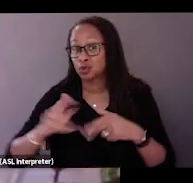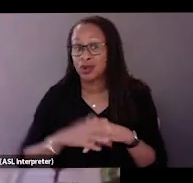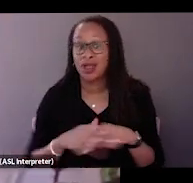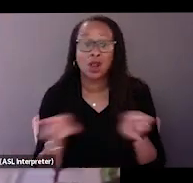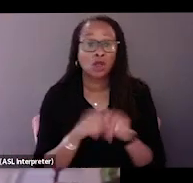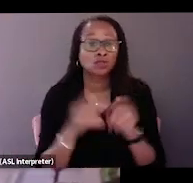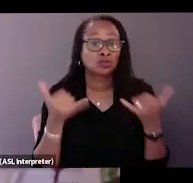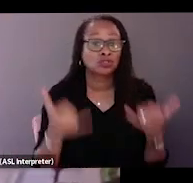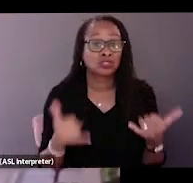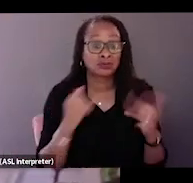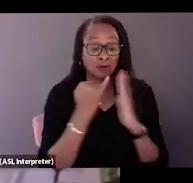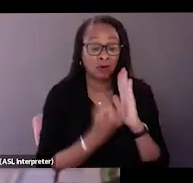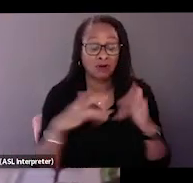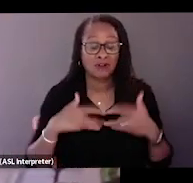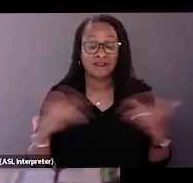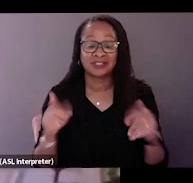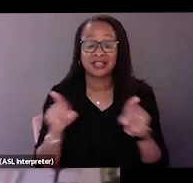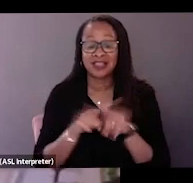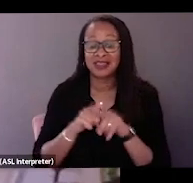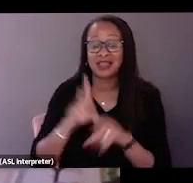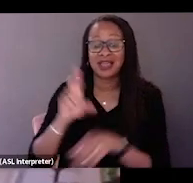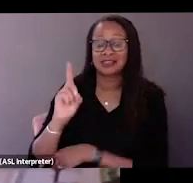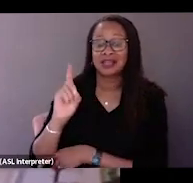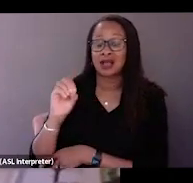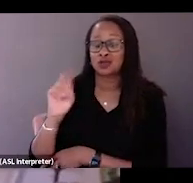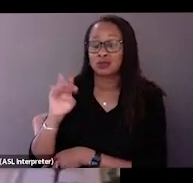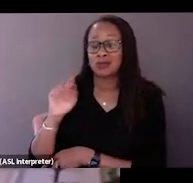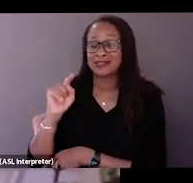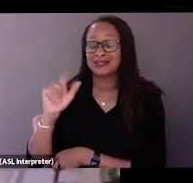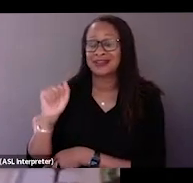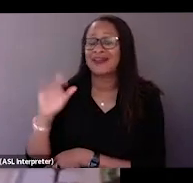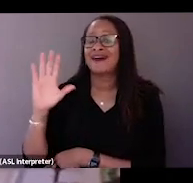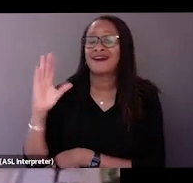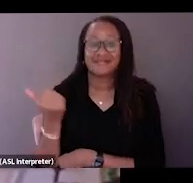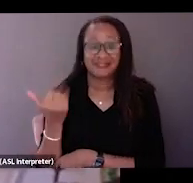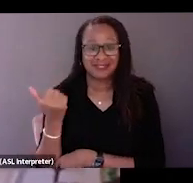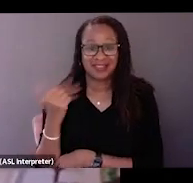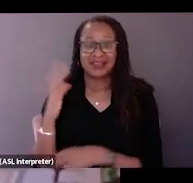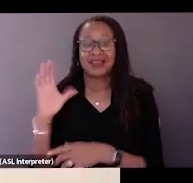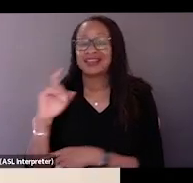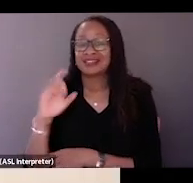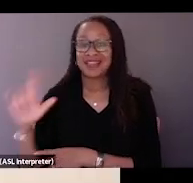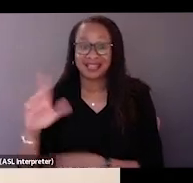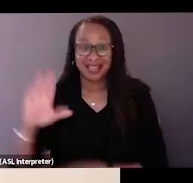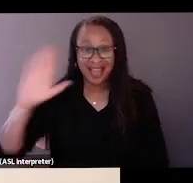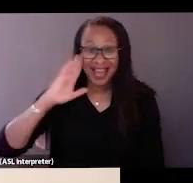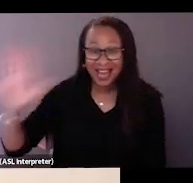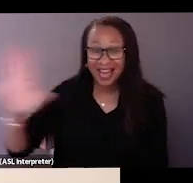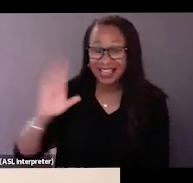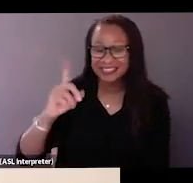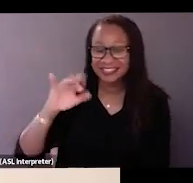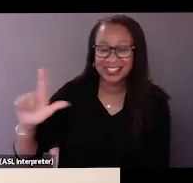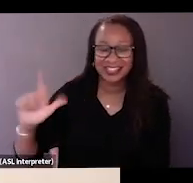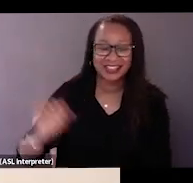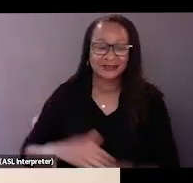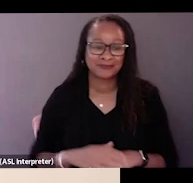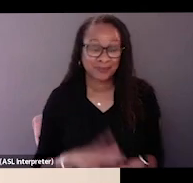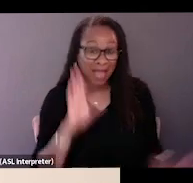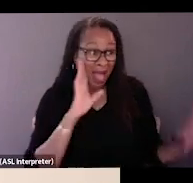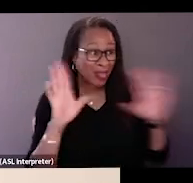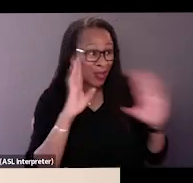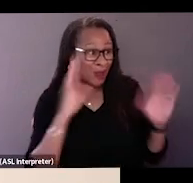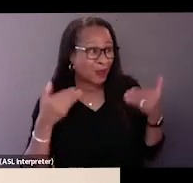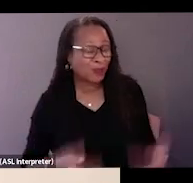art events such as Documenta 15, Casal. Hi, Daniela. Bueno, soy